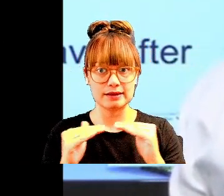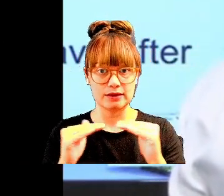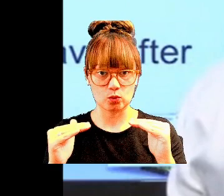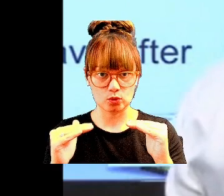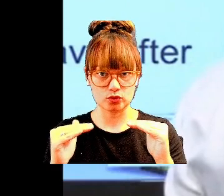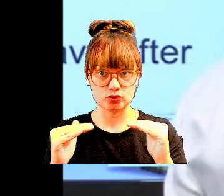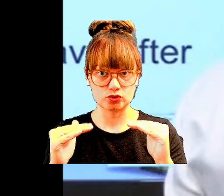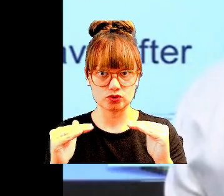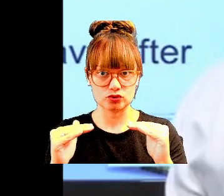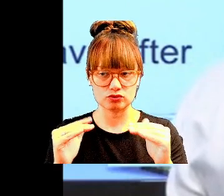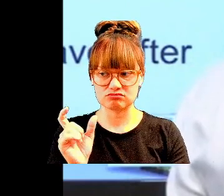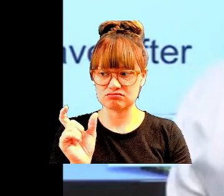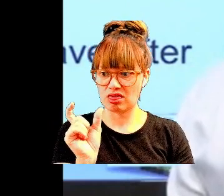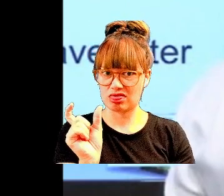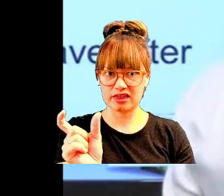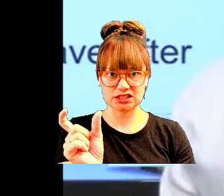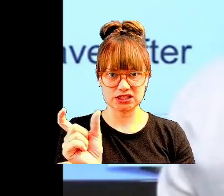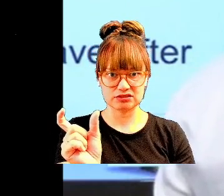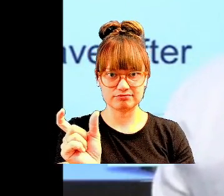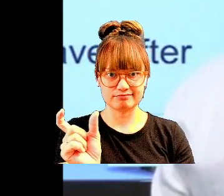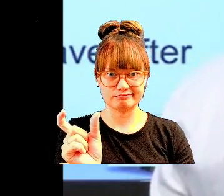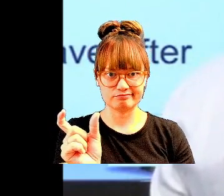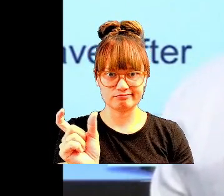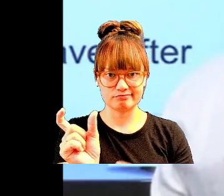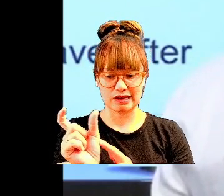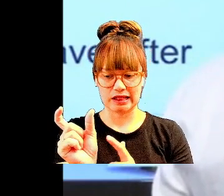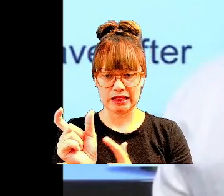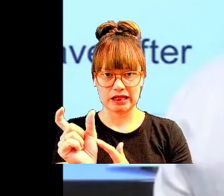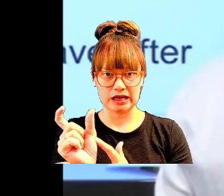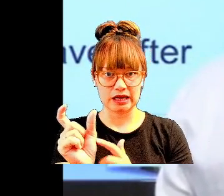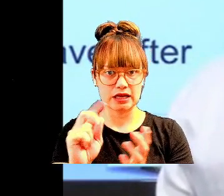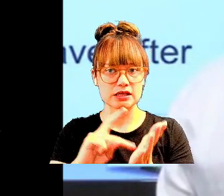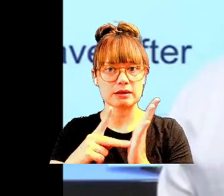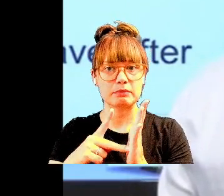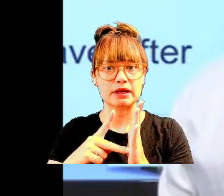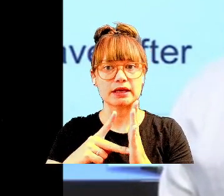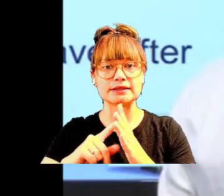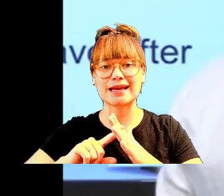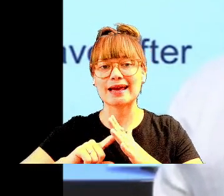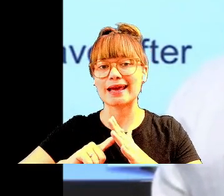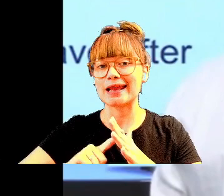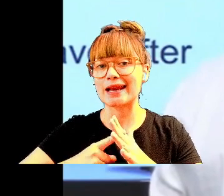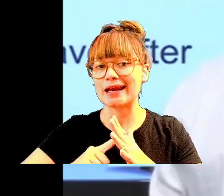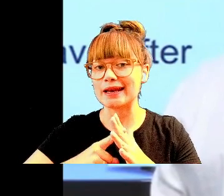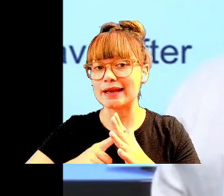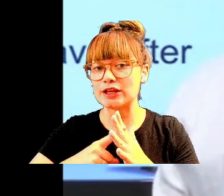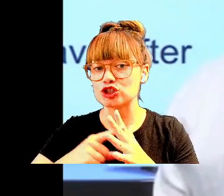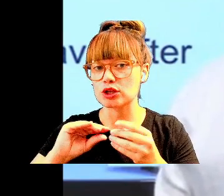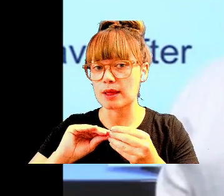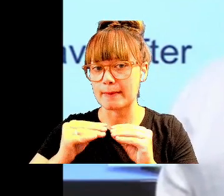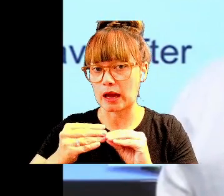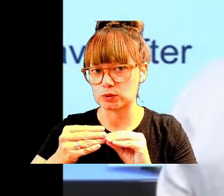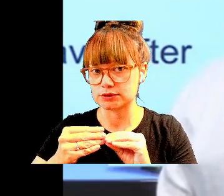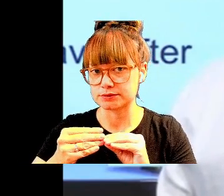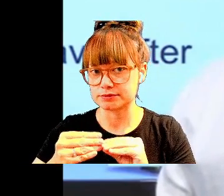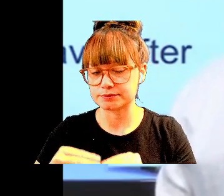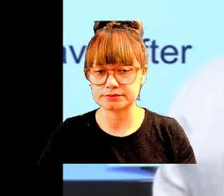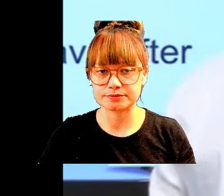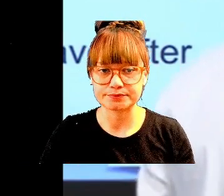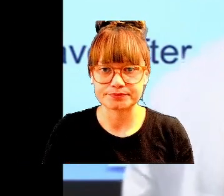you'll have a number here which is going to represent your initial amount.